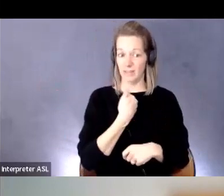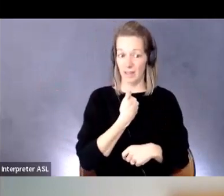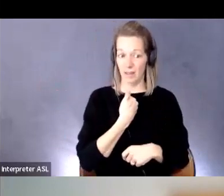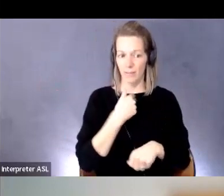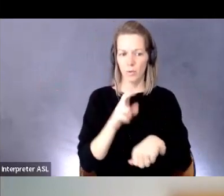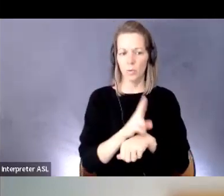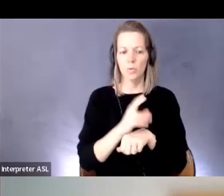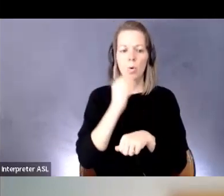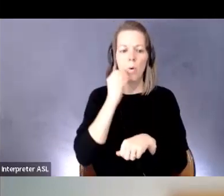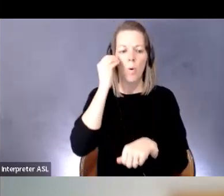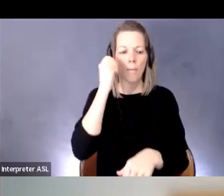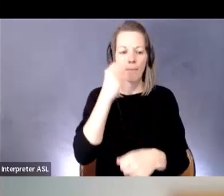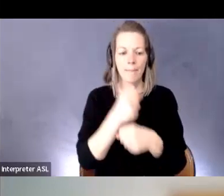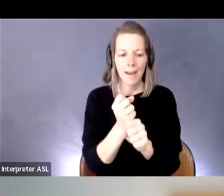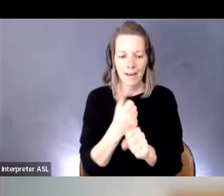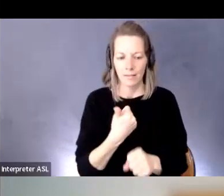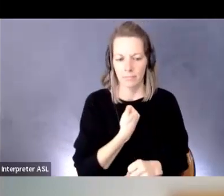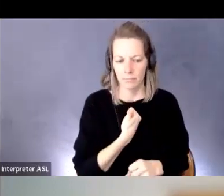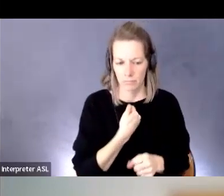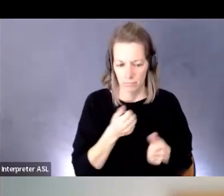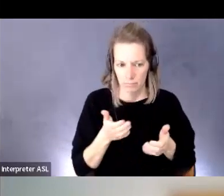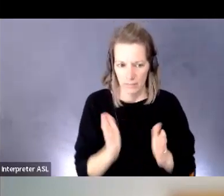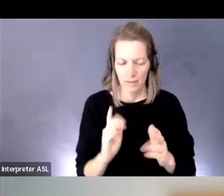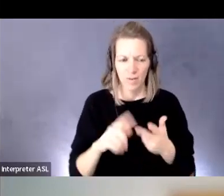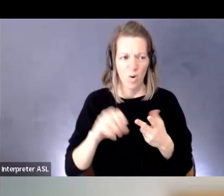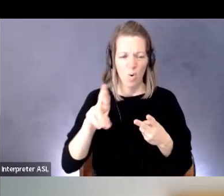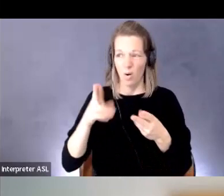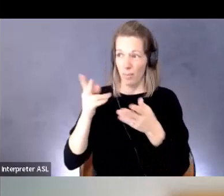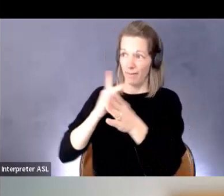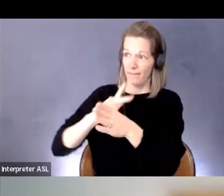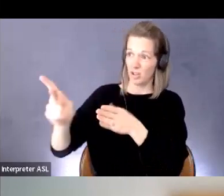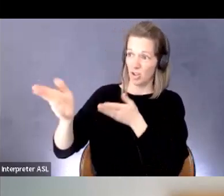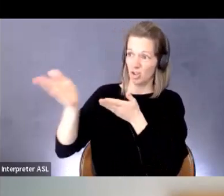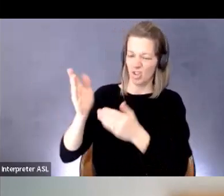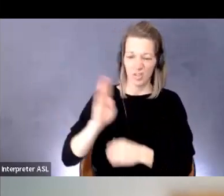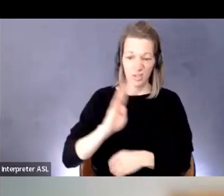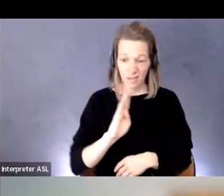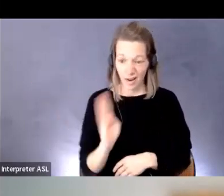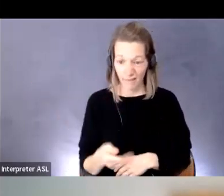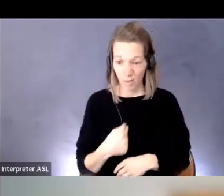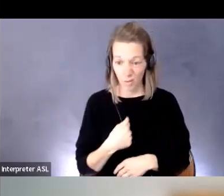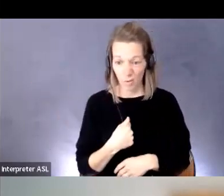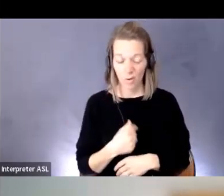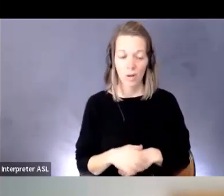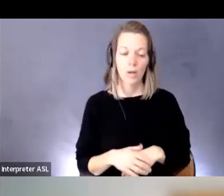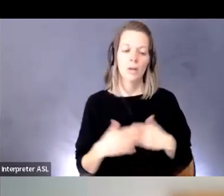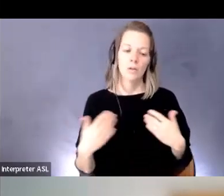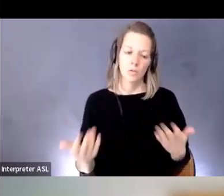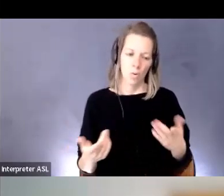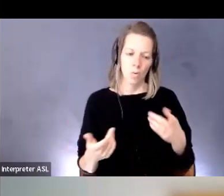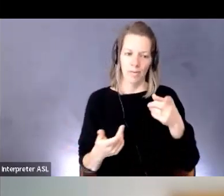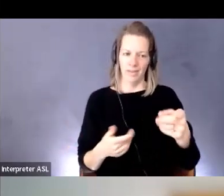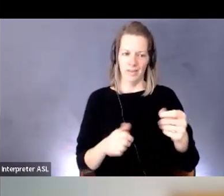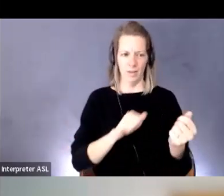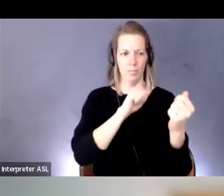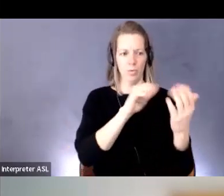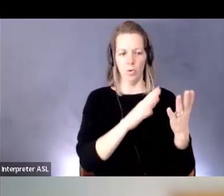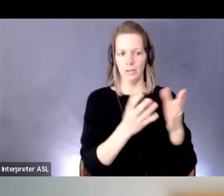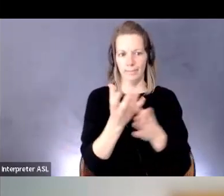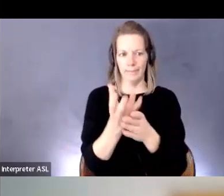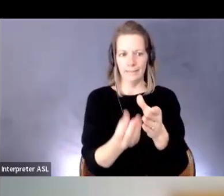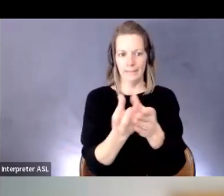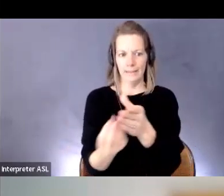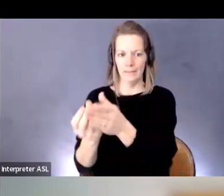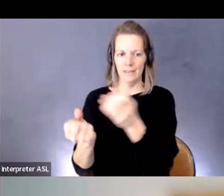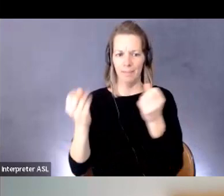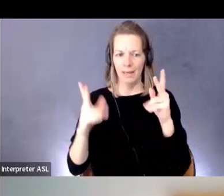use homemade methods, or never get professional services. Again, this strategy misses out on so many people, especially those